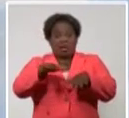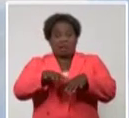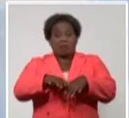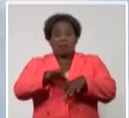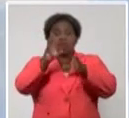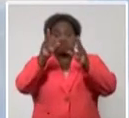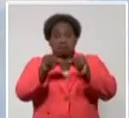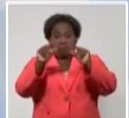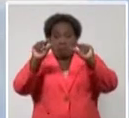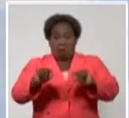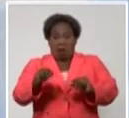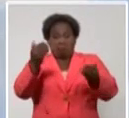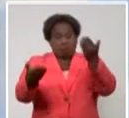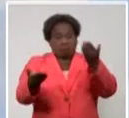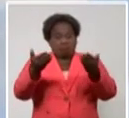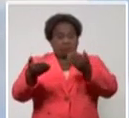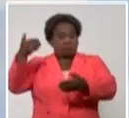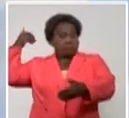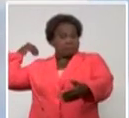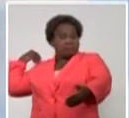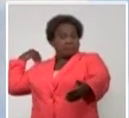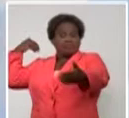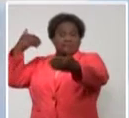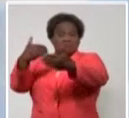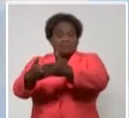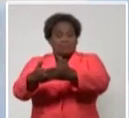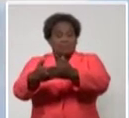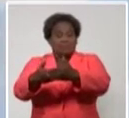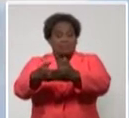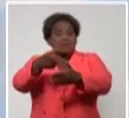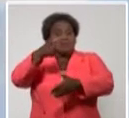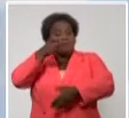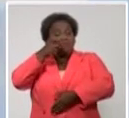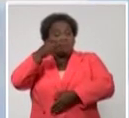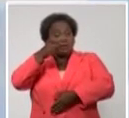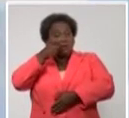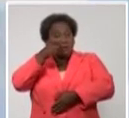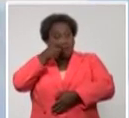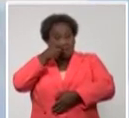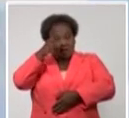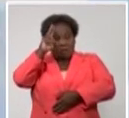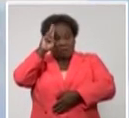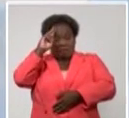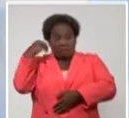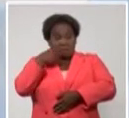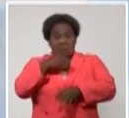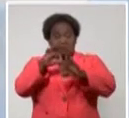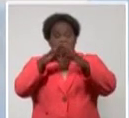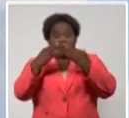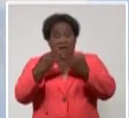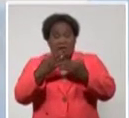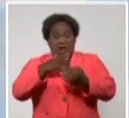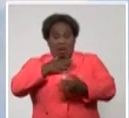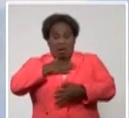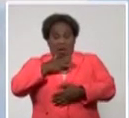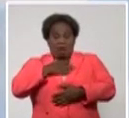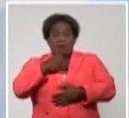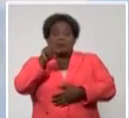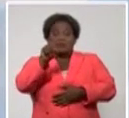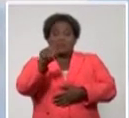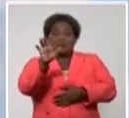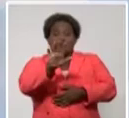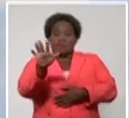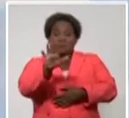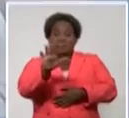days. In our primary healthcare system, 155 people continue to be monitored by our professionals